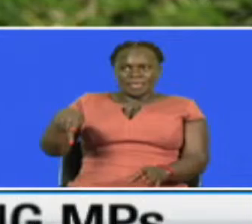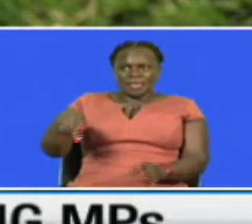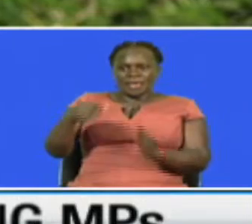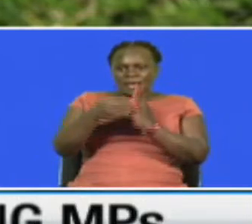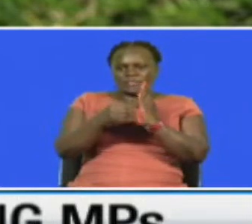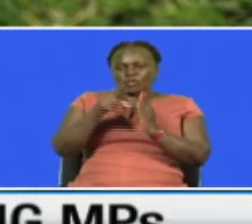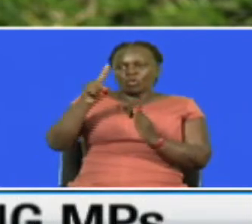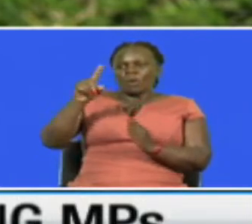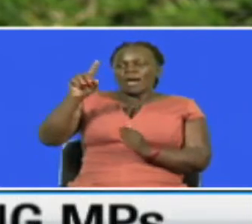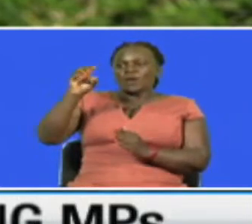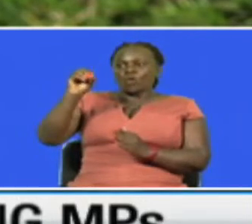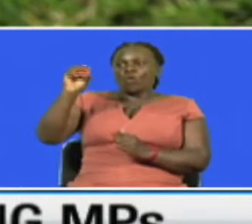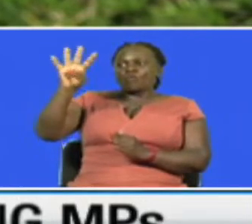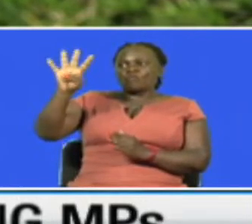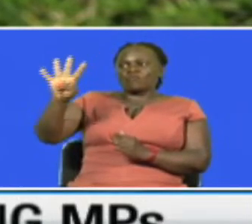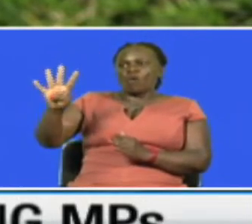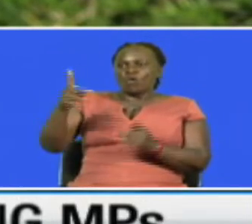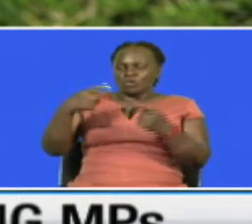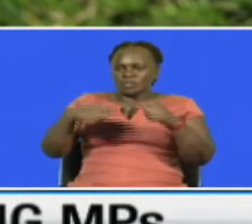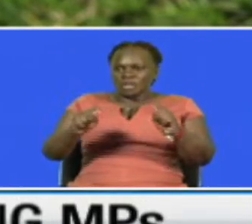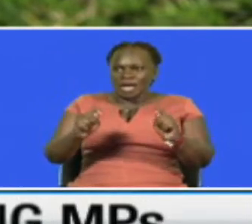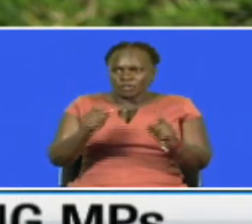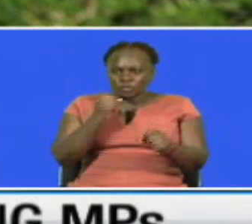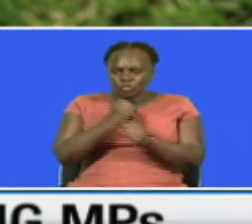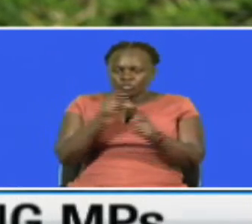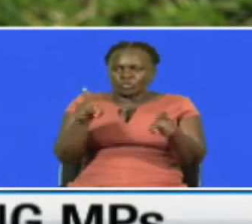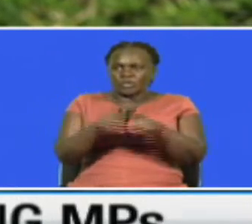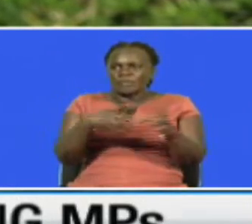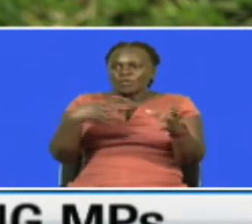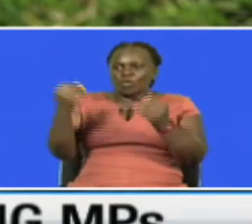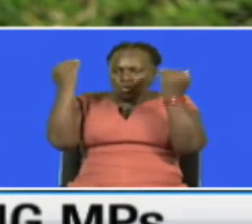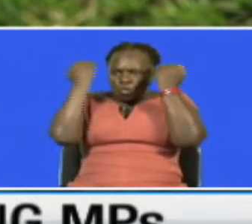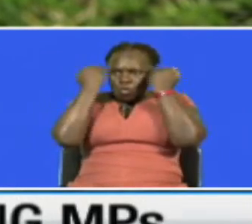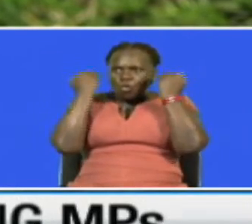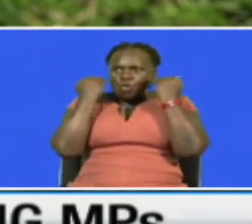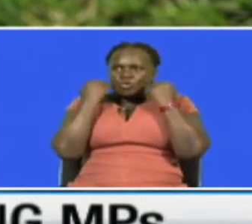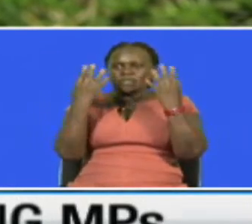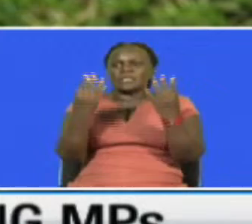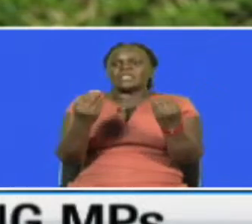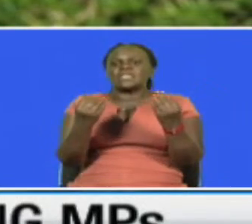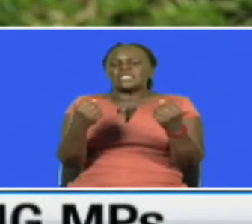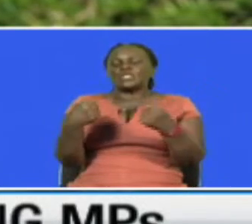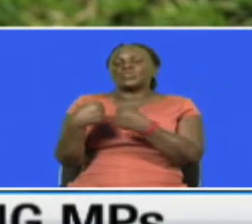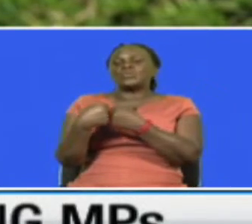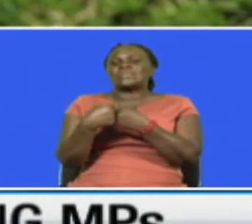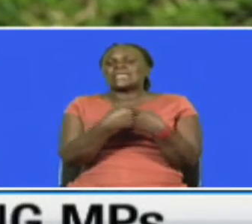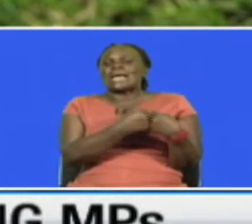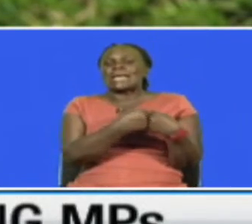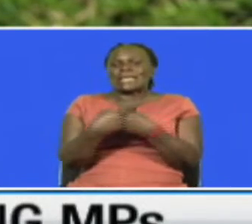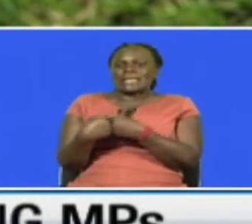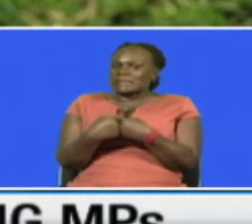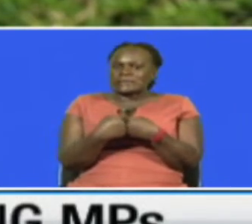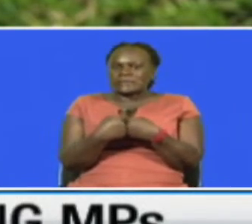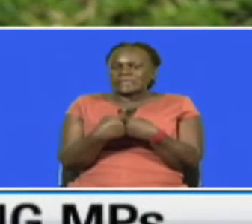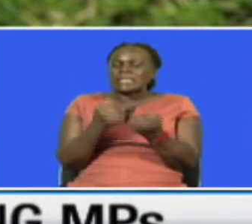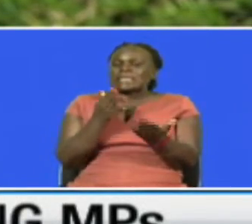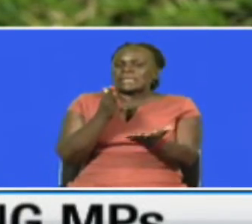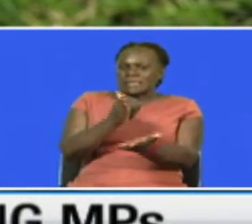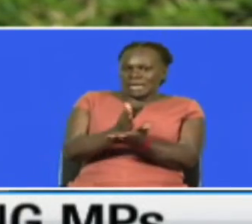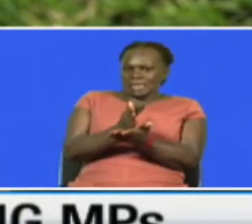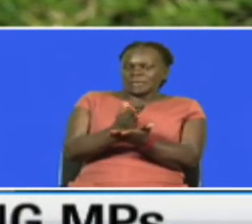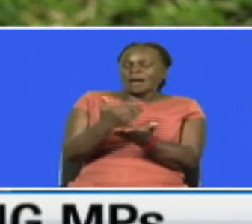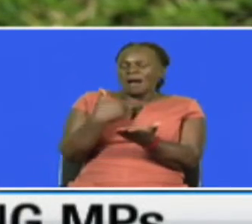Article 104, because if we try to do so, the members will move to court and it will be very easy for them to challenge that particular right, because